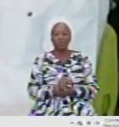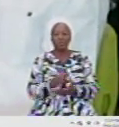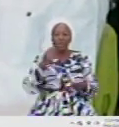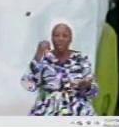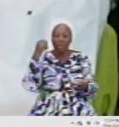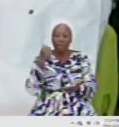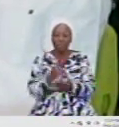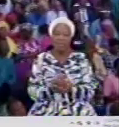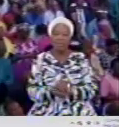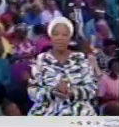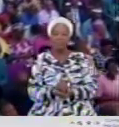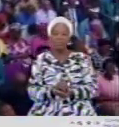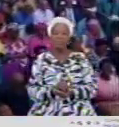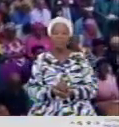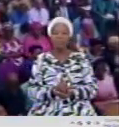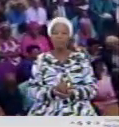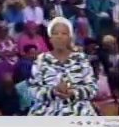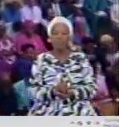Amen.